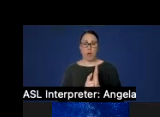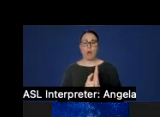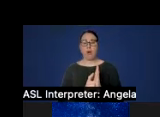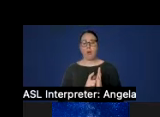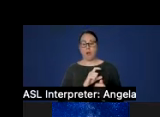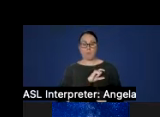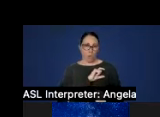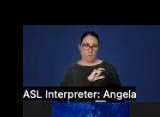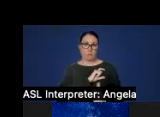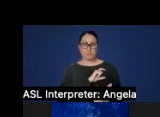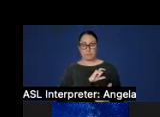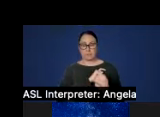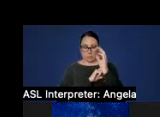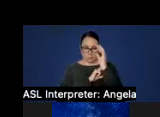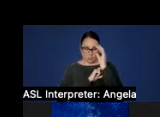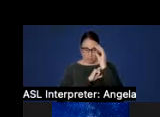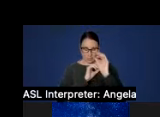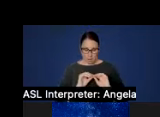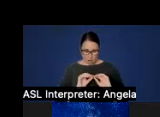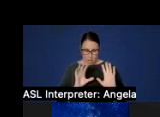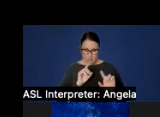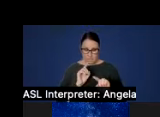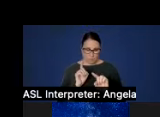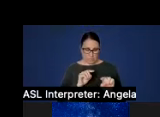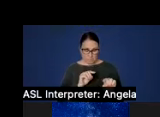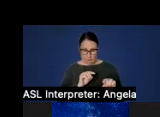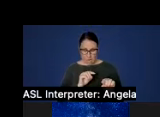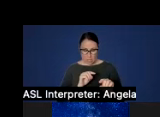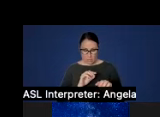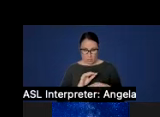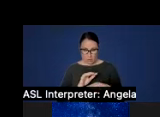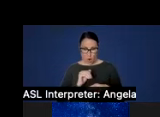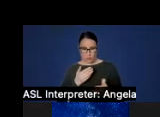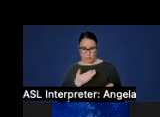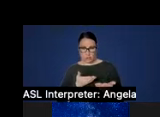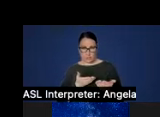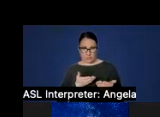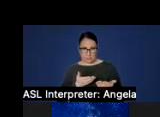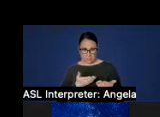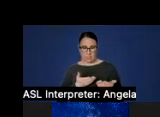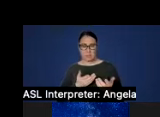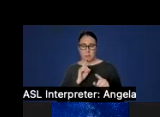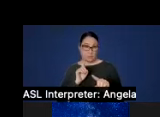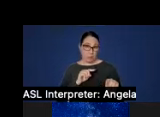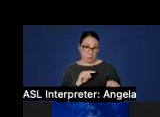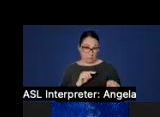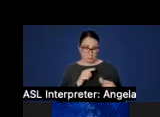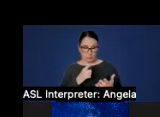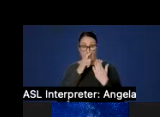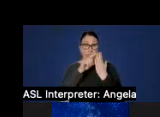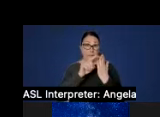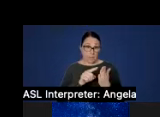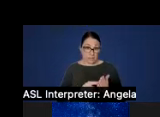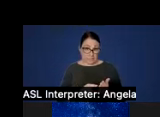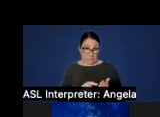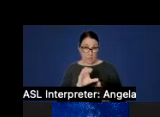know, and obviously they respond to the calls for service. They investigate the crime.